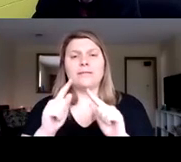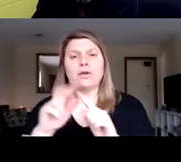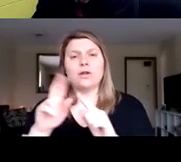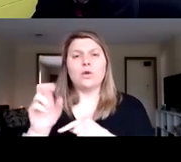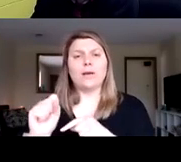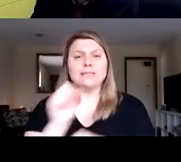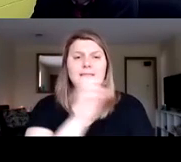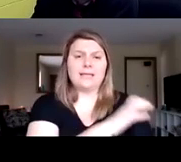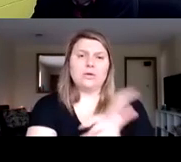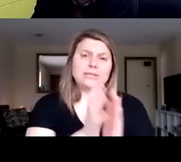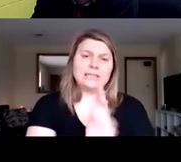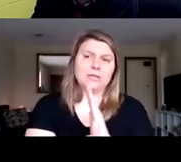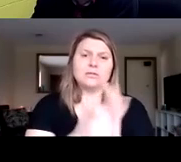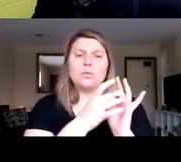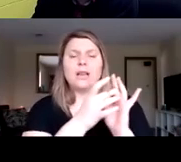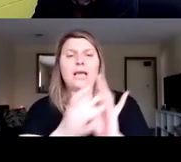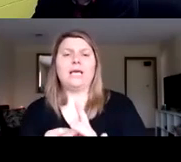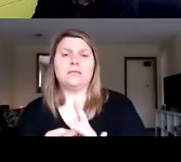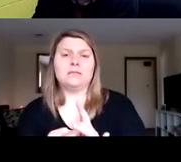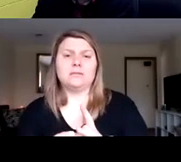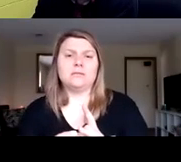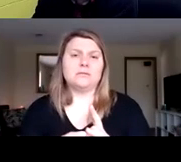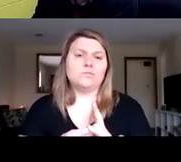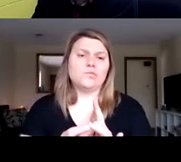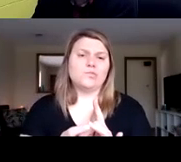skills correlate into